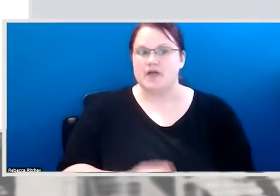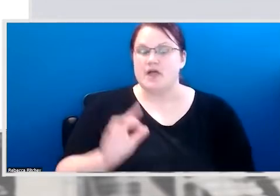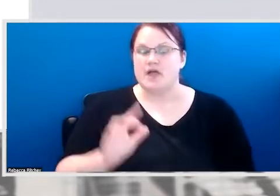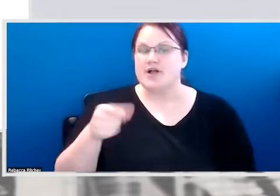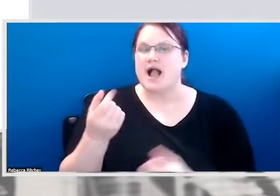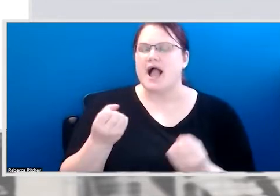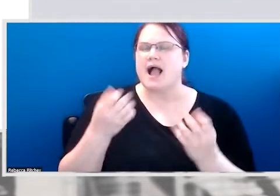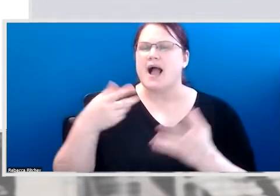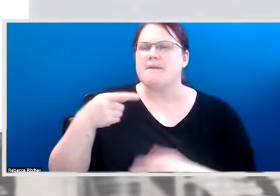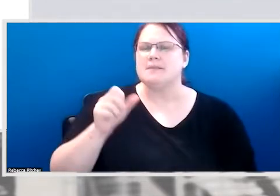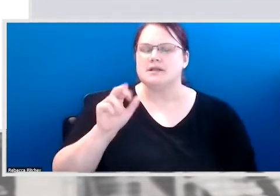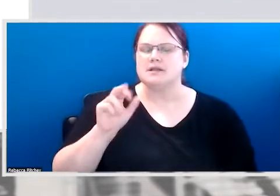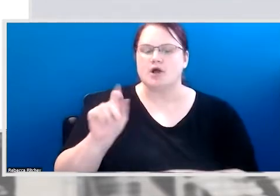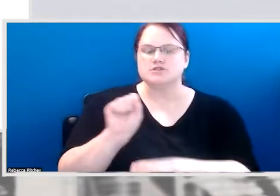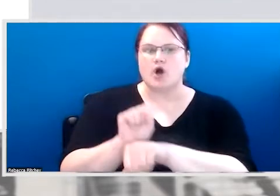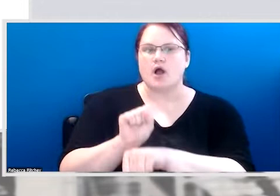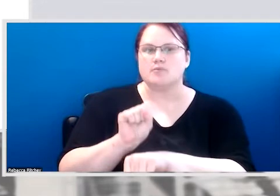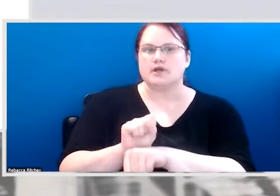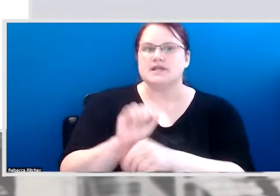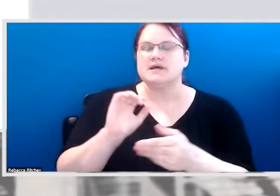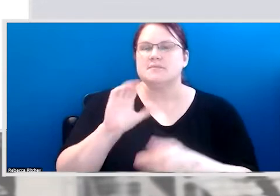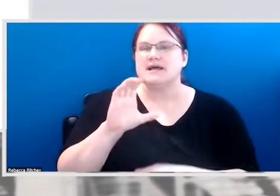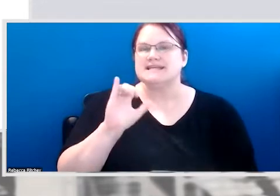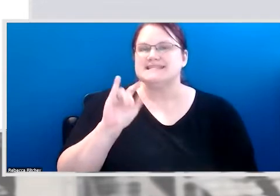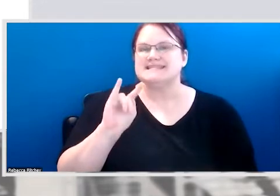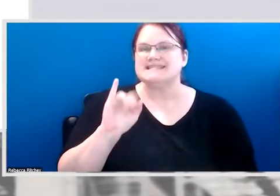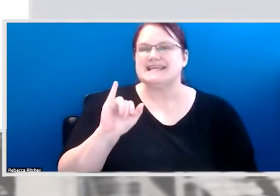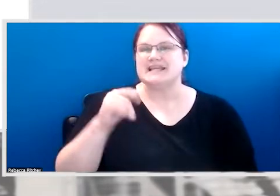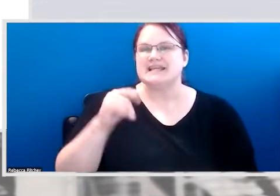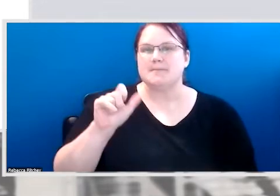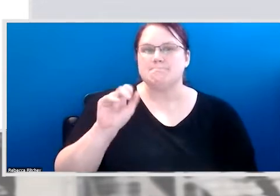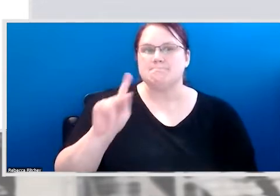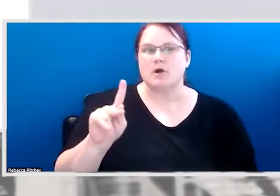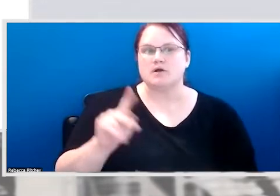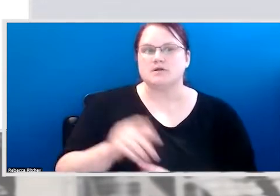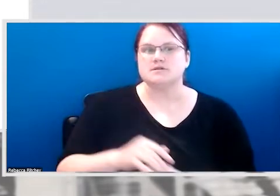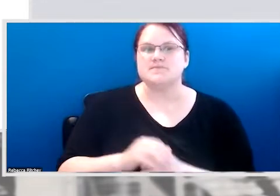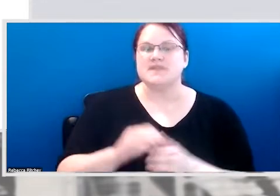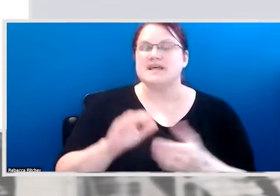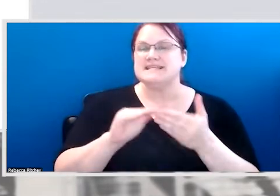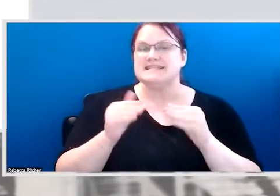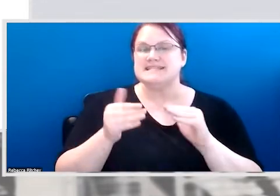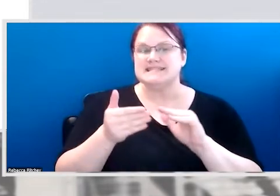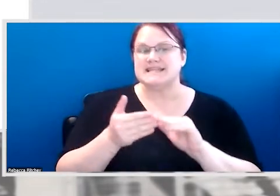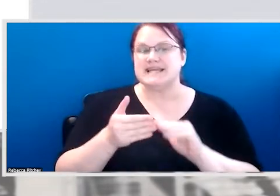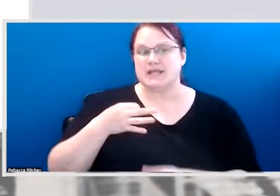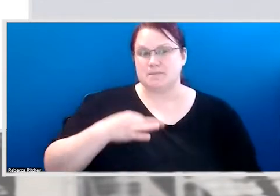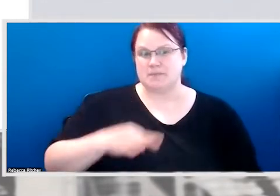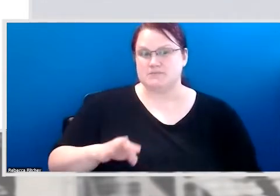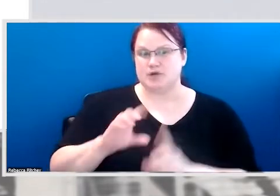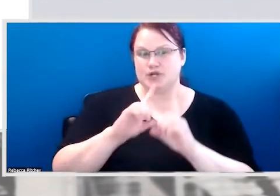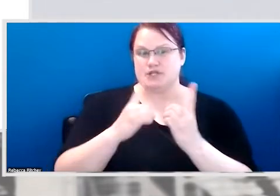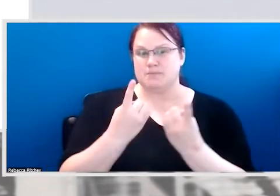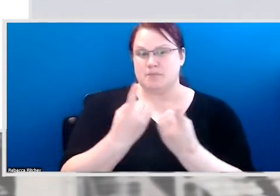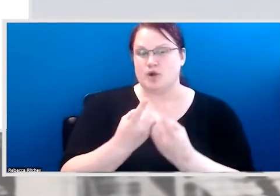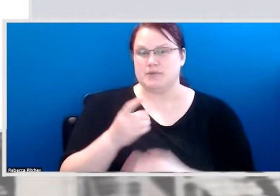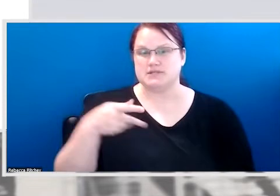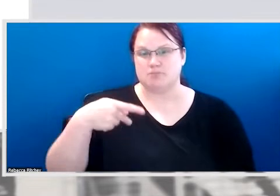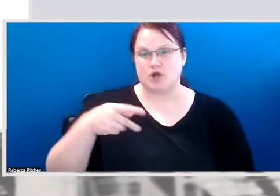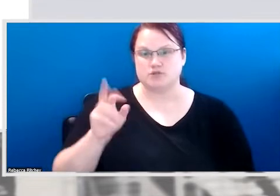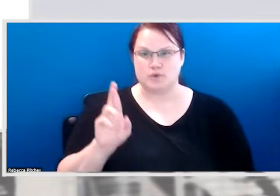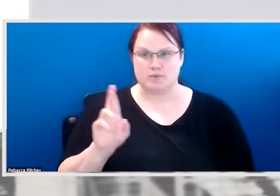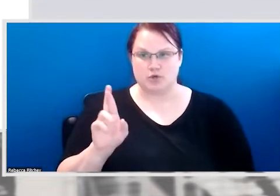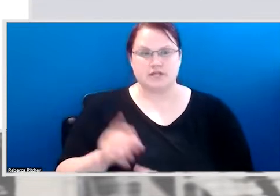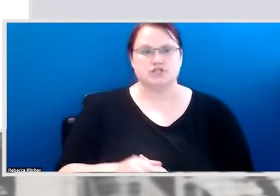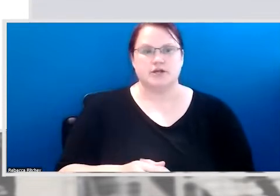is, how many parks are operated by City Parks, the City of Pittsburgh Department of Parks and Recreation? And there's 4 options.